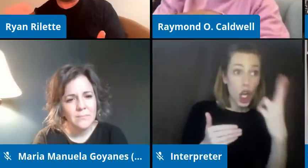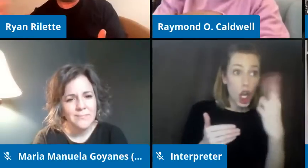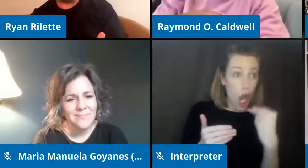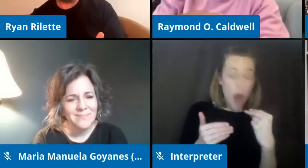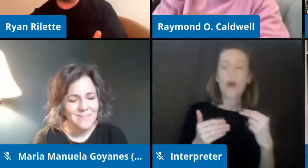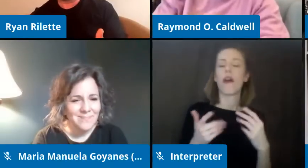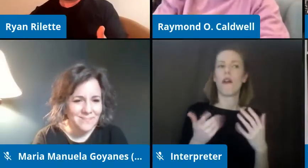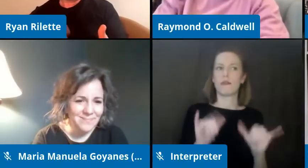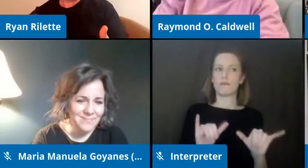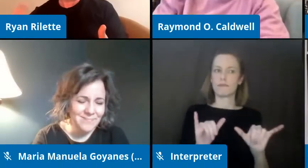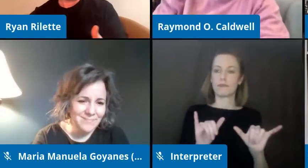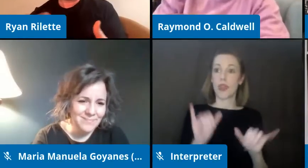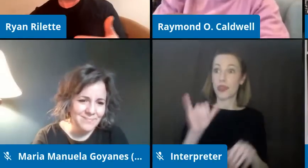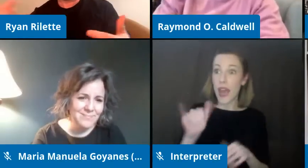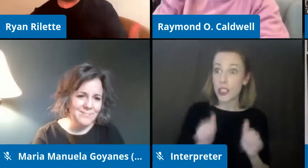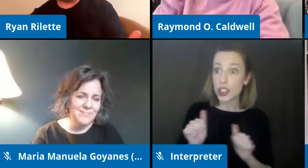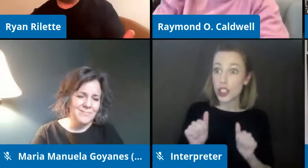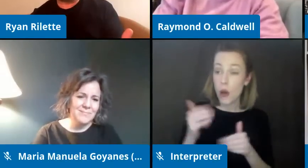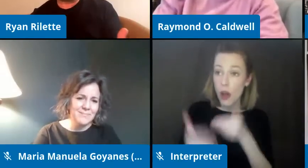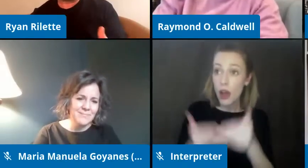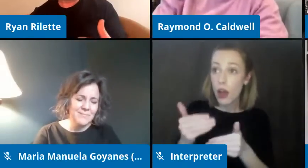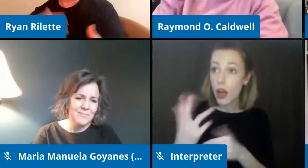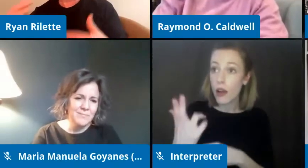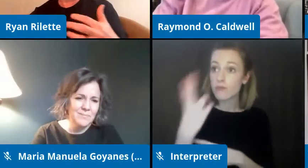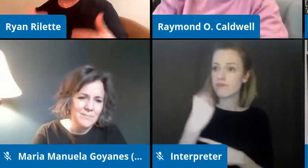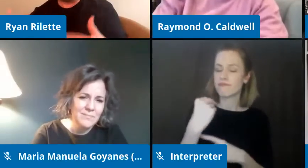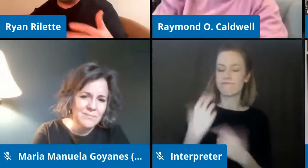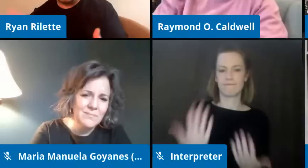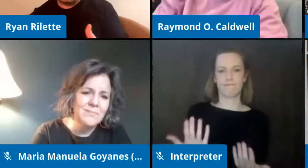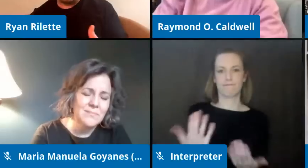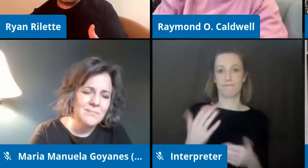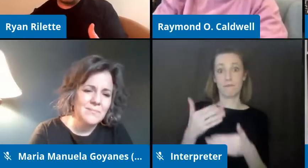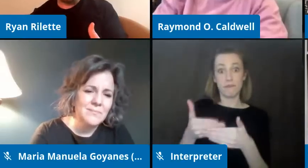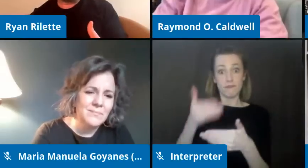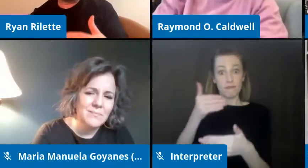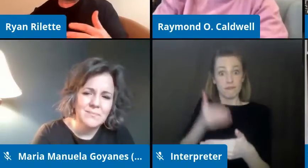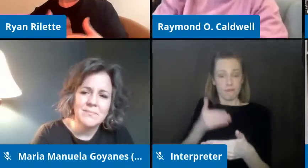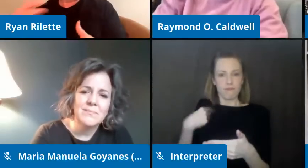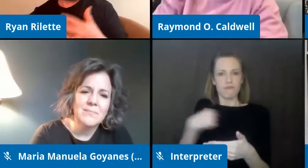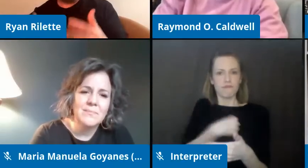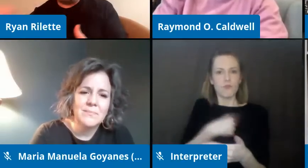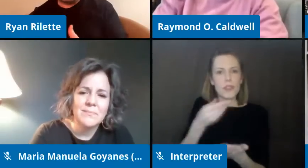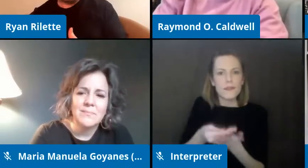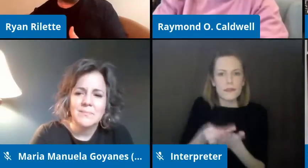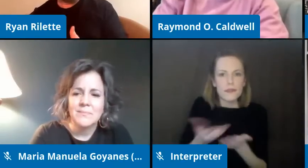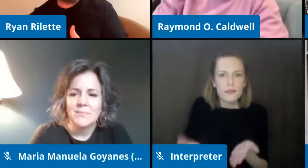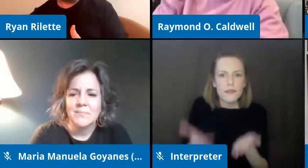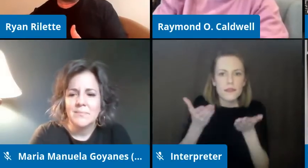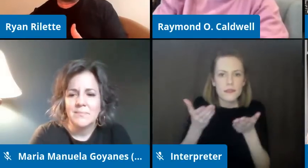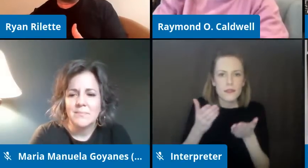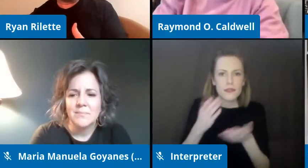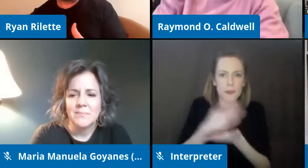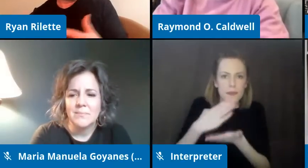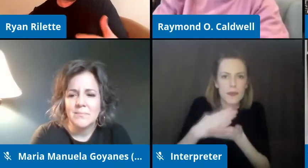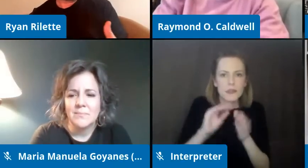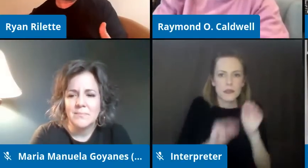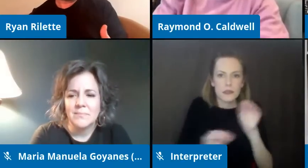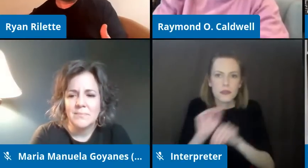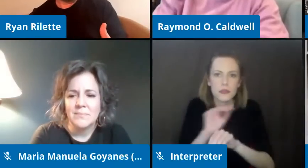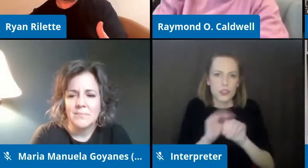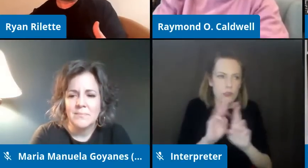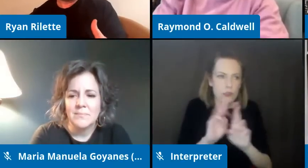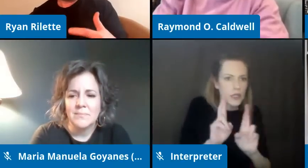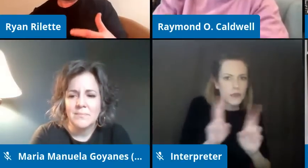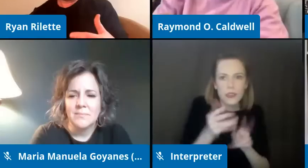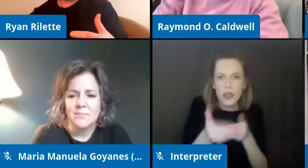to design the show, to at least hire the artists, start the designing of shows, start laying out money to create